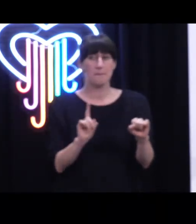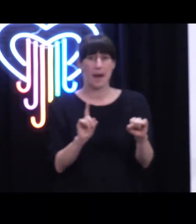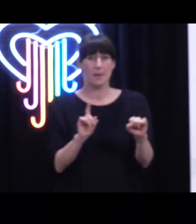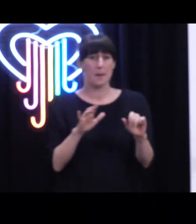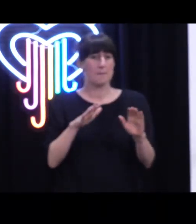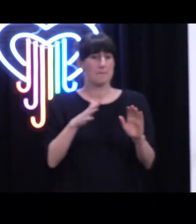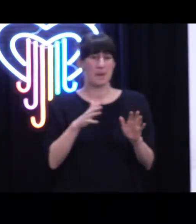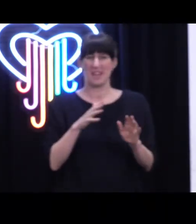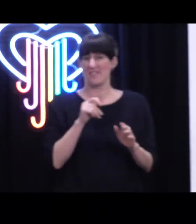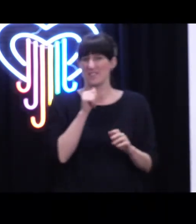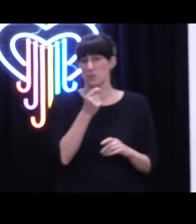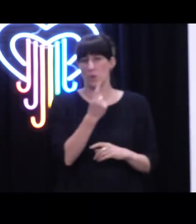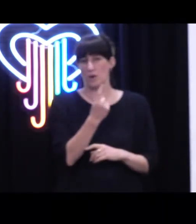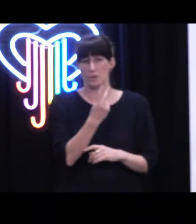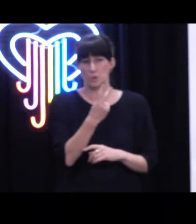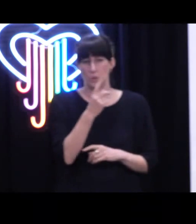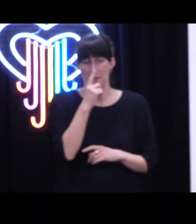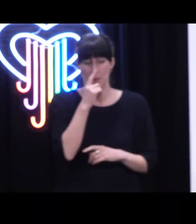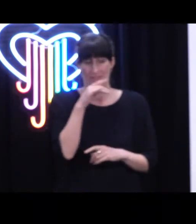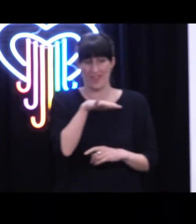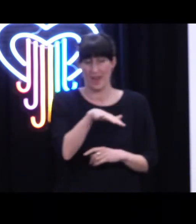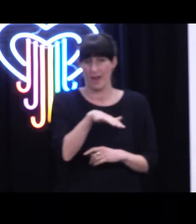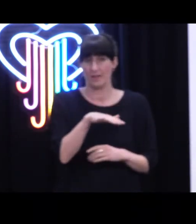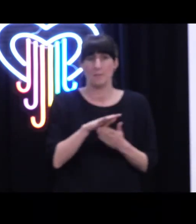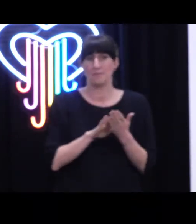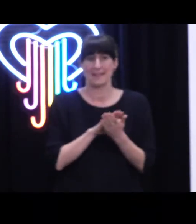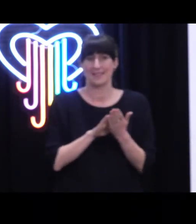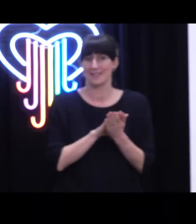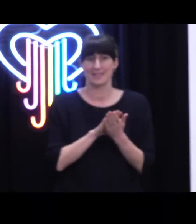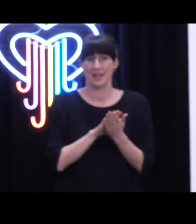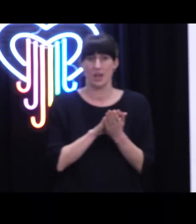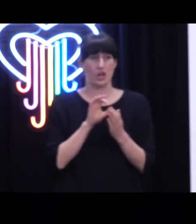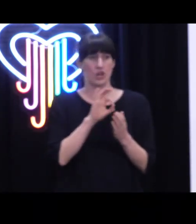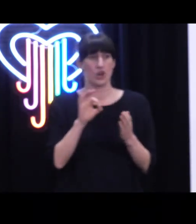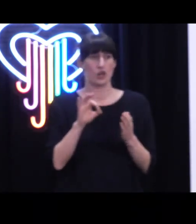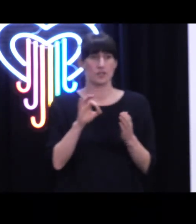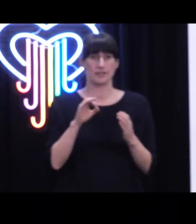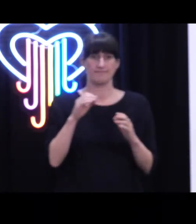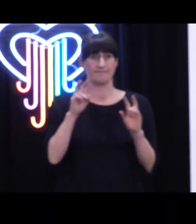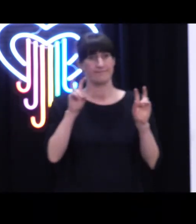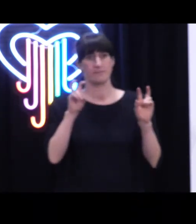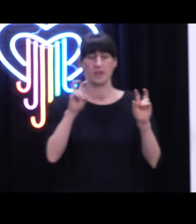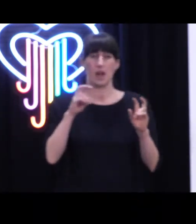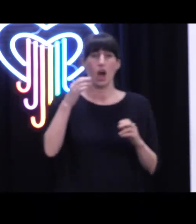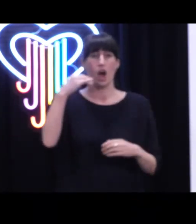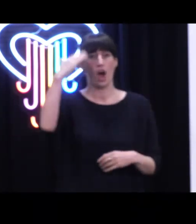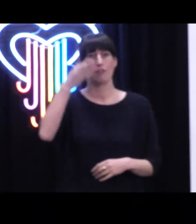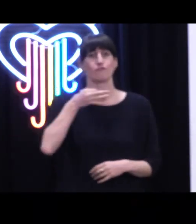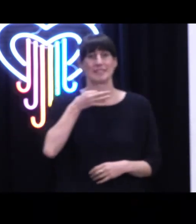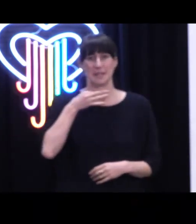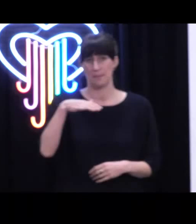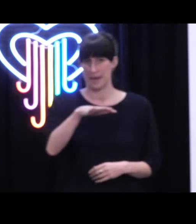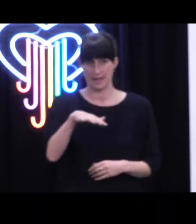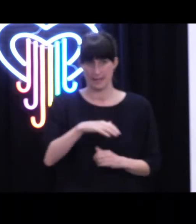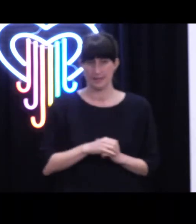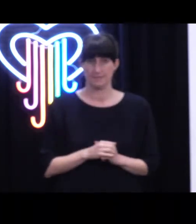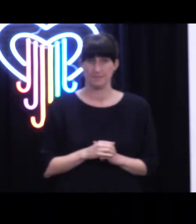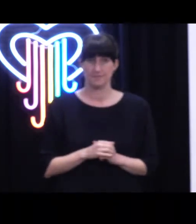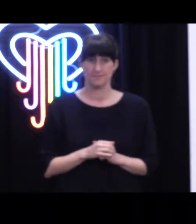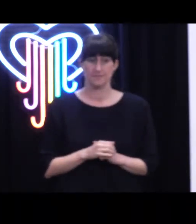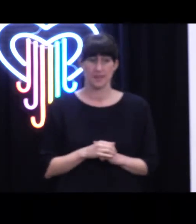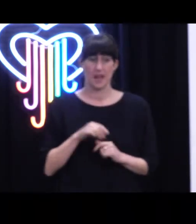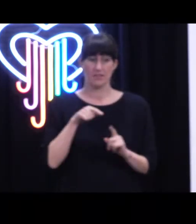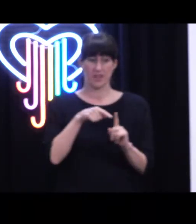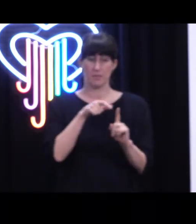is just 1 or 2 or a small number of people and all those people are known. The driver was tested after isolating as